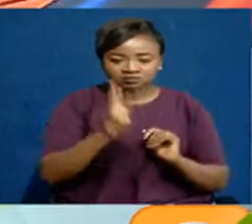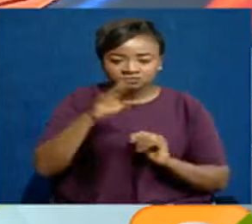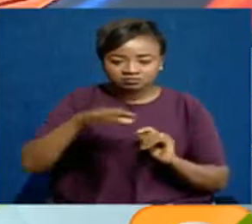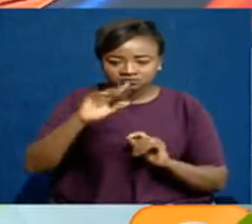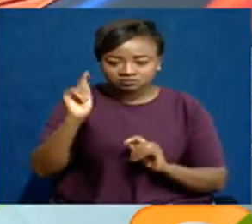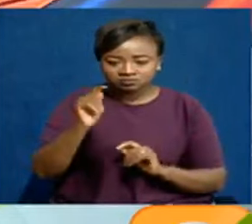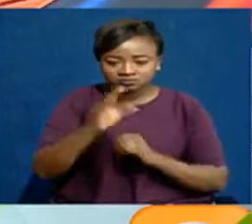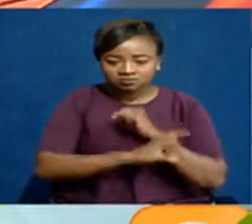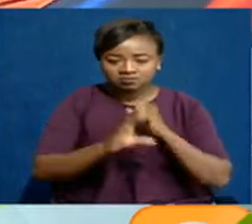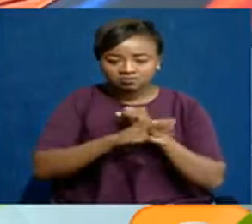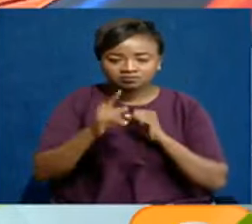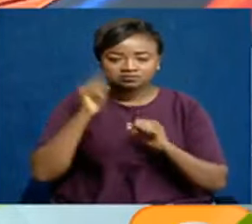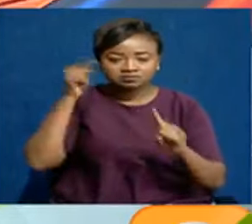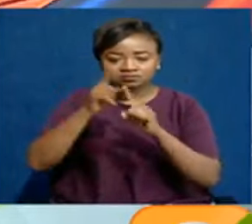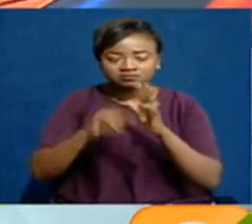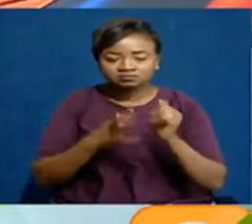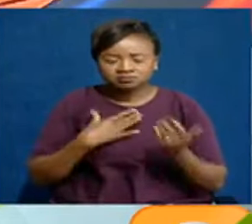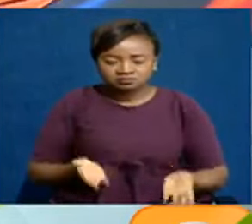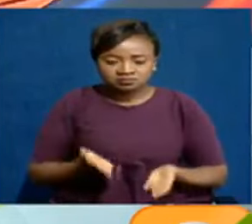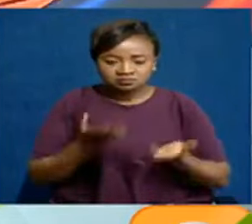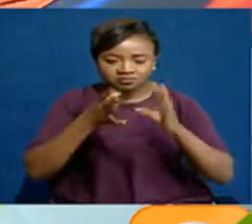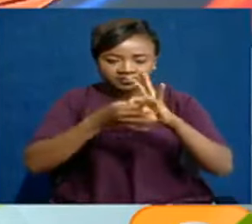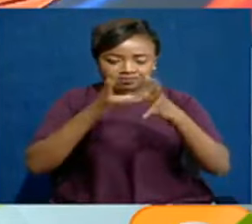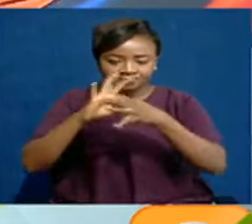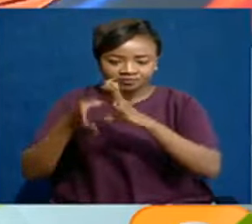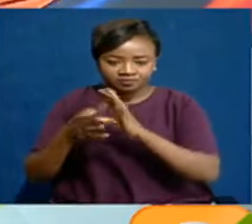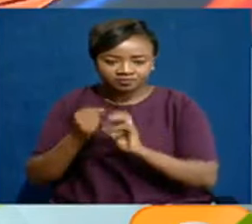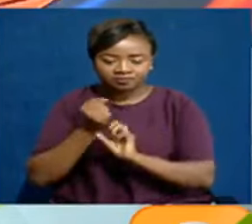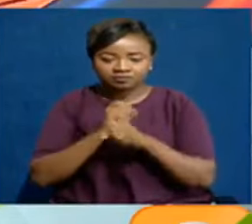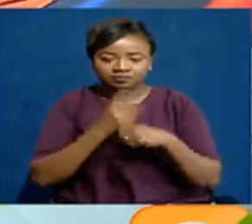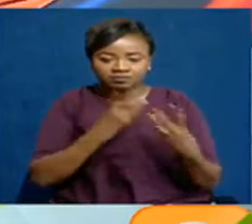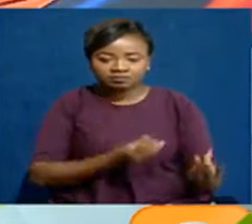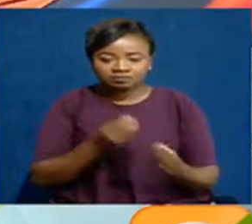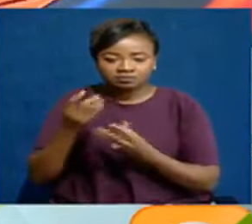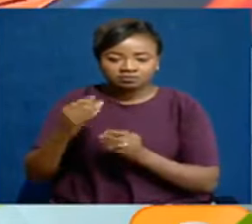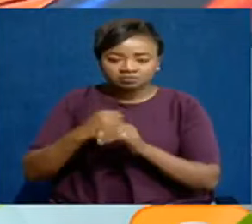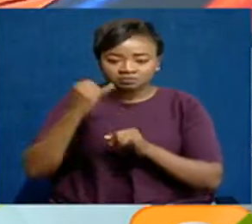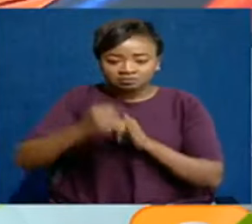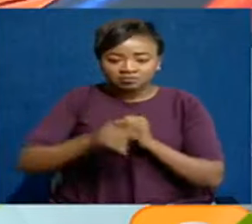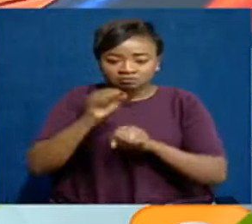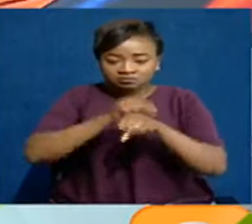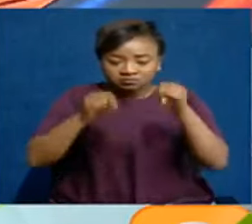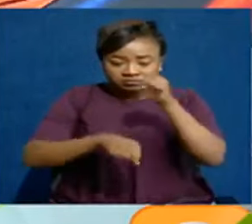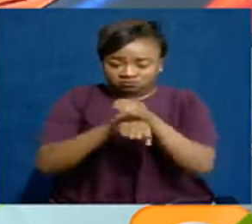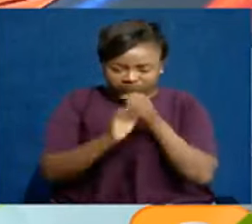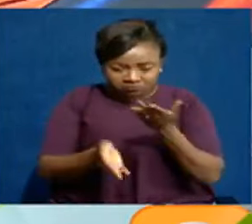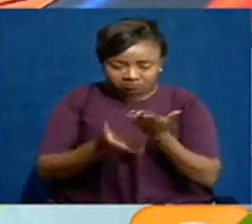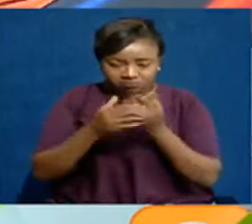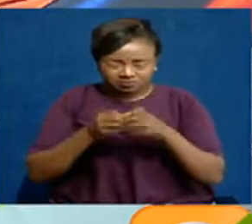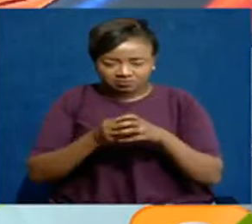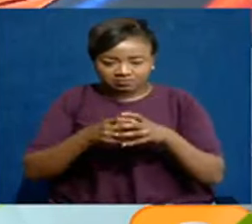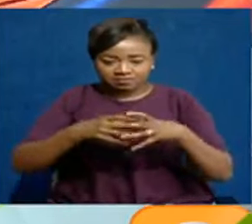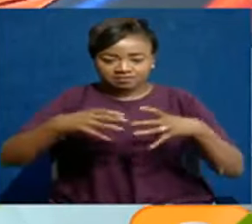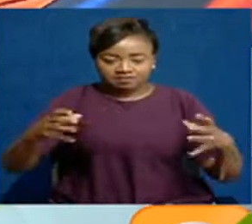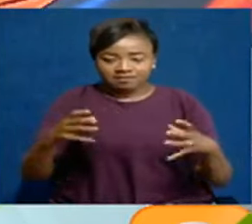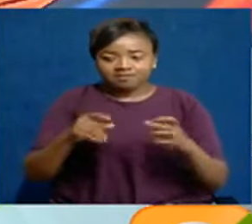to improve connectivity, making it easier for other players in the last-mile infrastructure to broaden their networks to the underserved